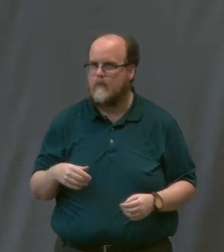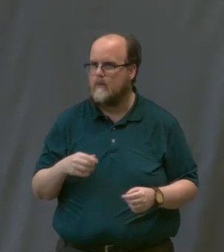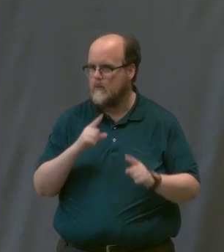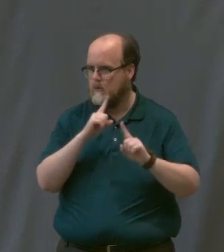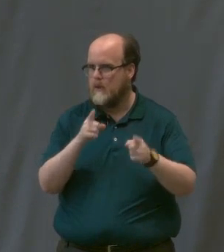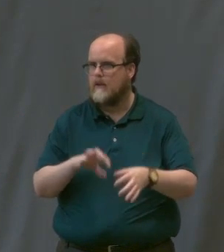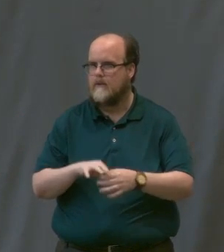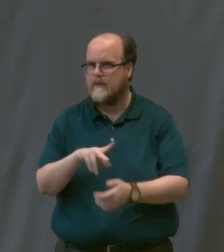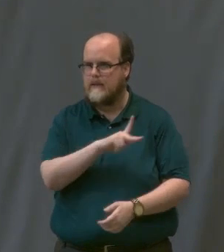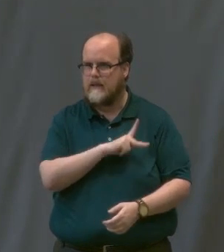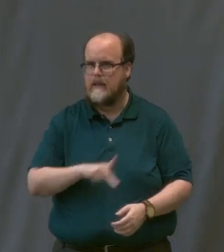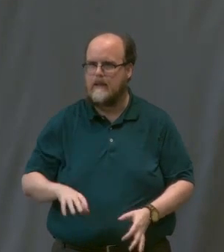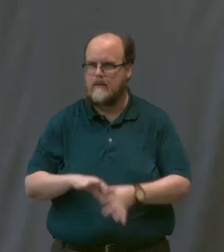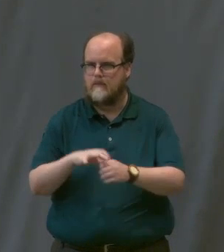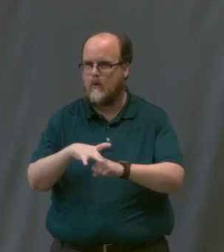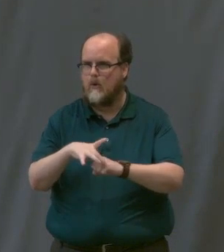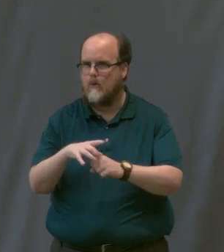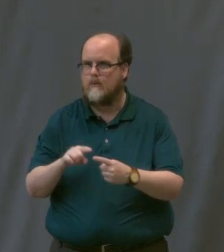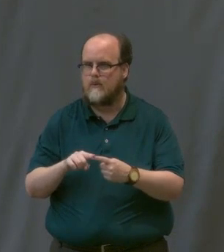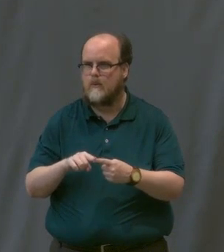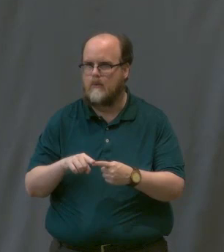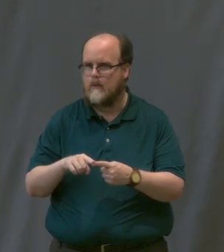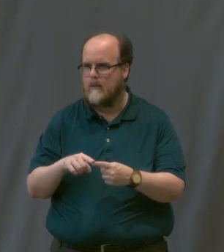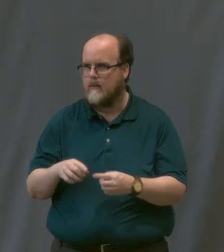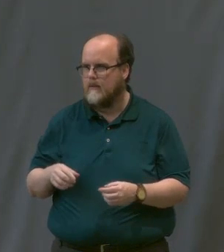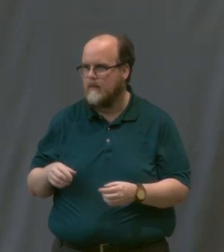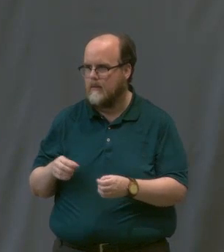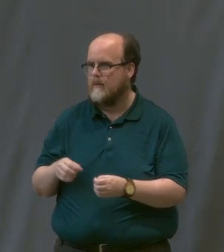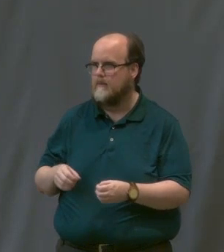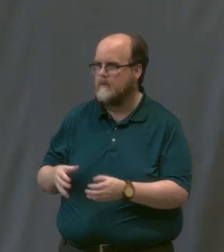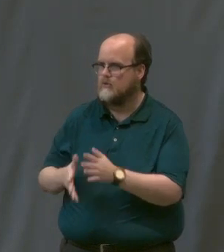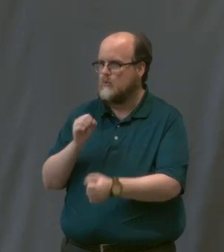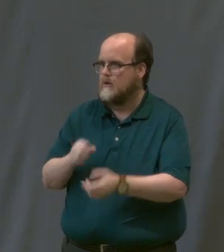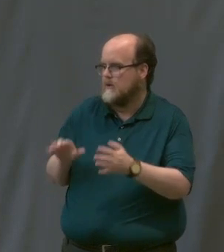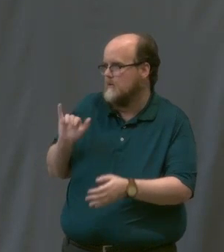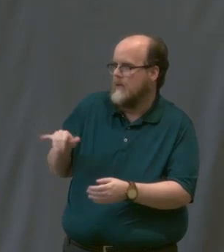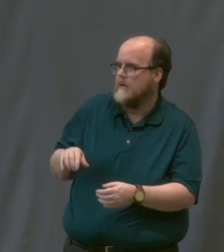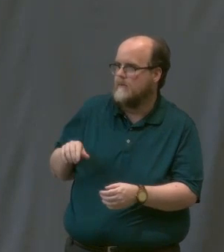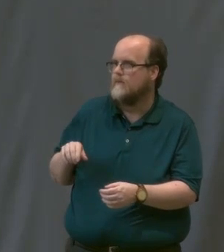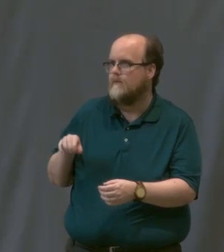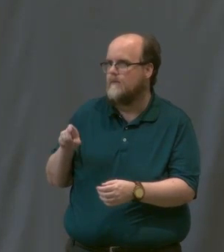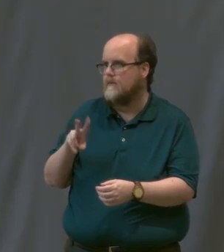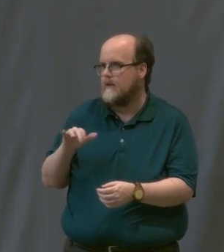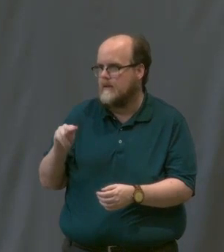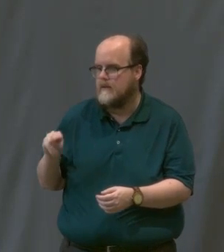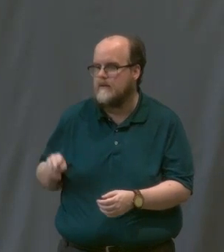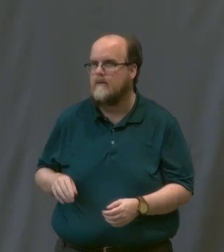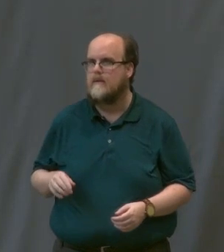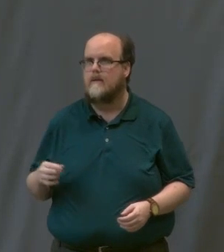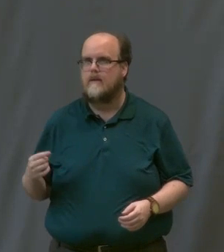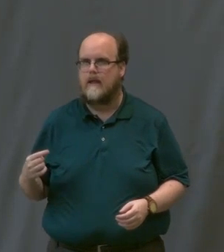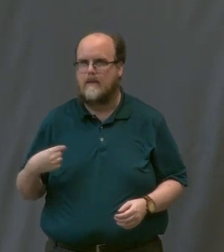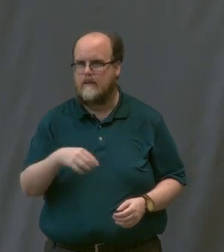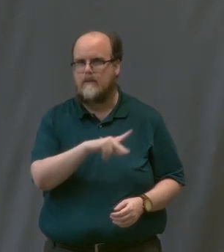of the kings of the earth to the loss of this villain. This villain is going to go away. He's going to be destroyed. And we're getting